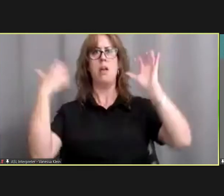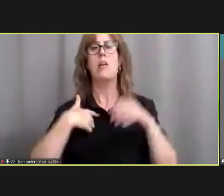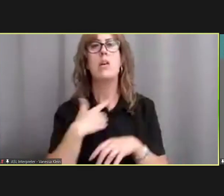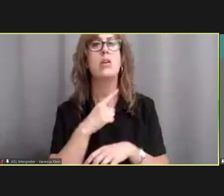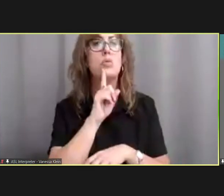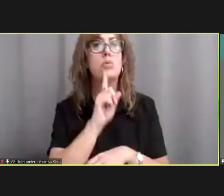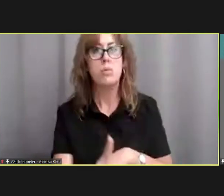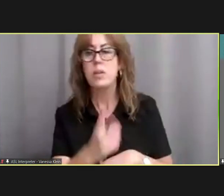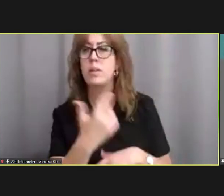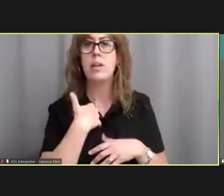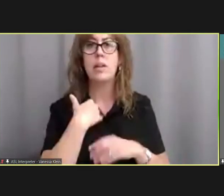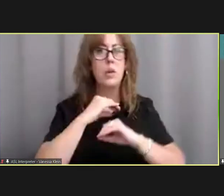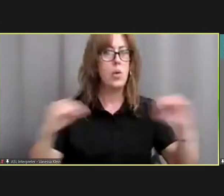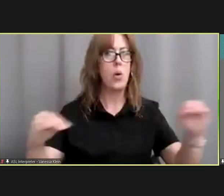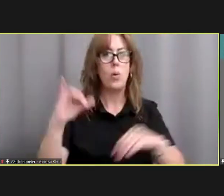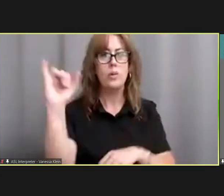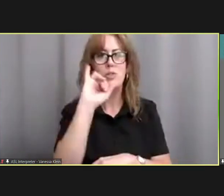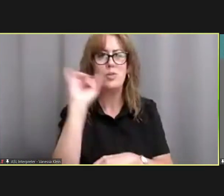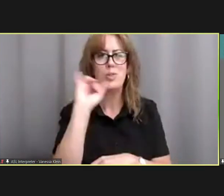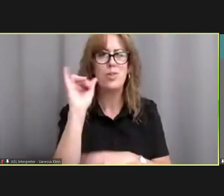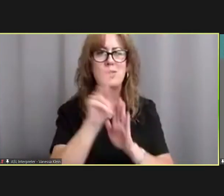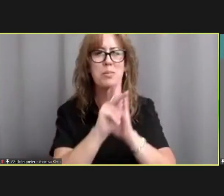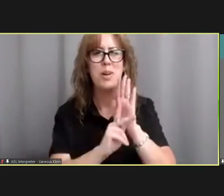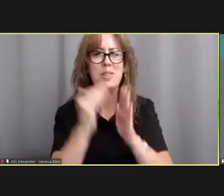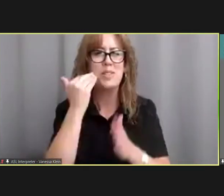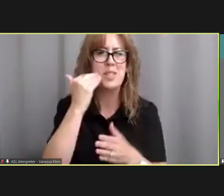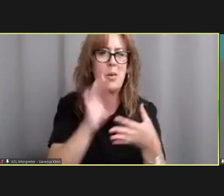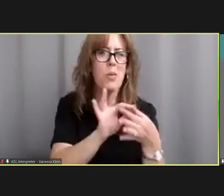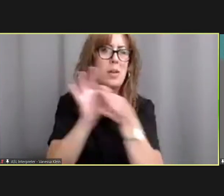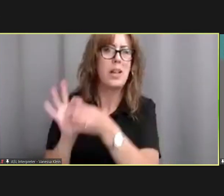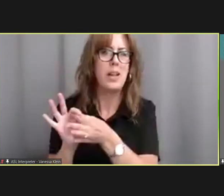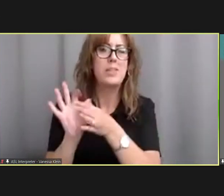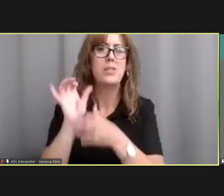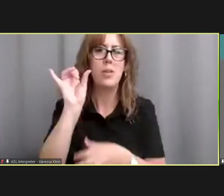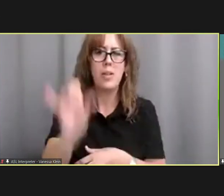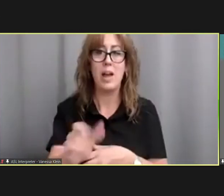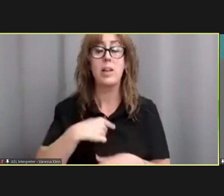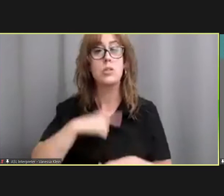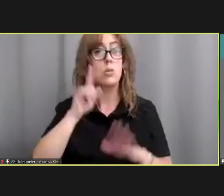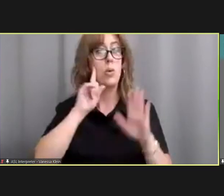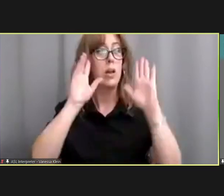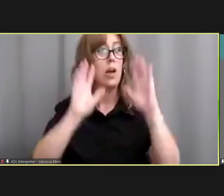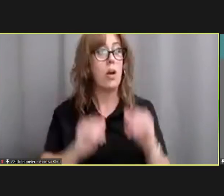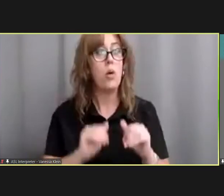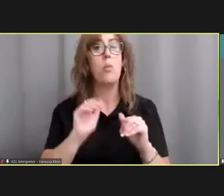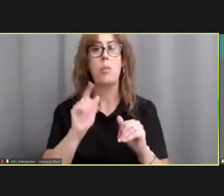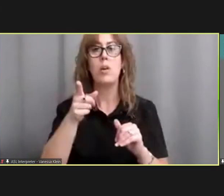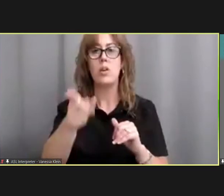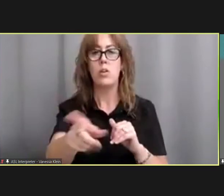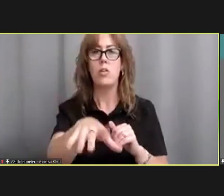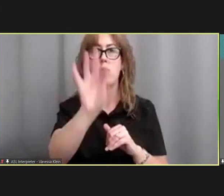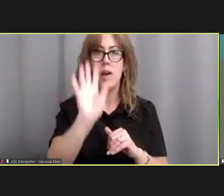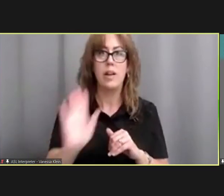catastrophe. I hope you'll find his talk for greater flexibility, resilience, and hope as inspiring as I did.